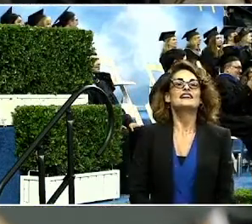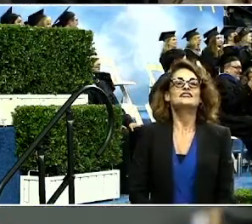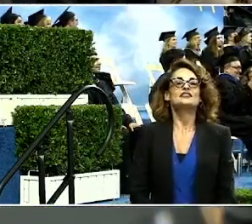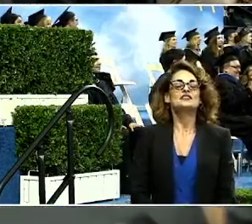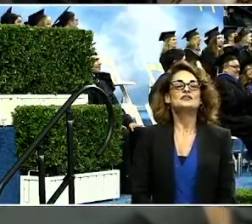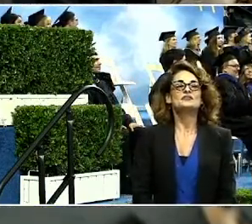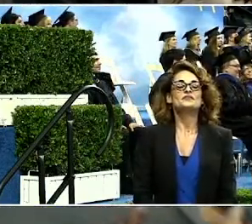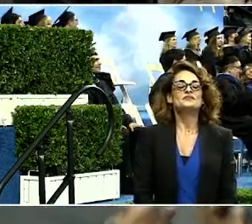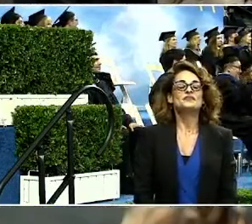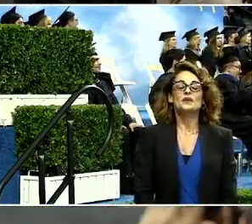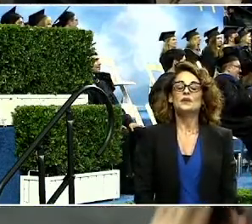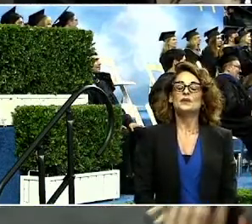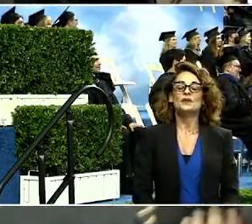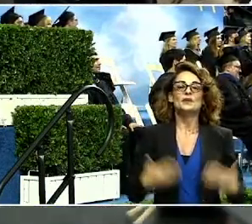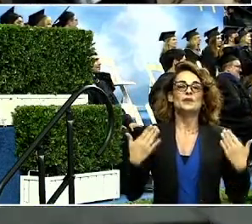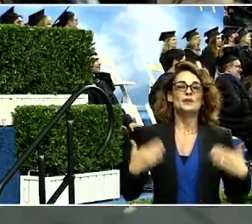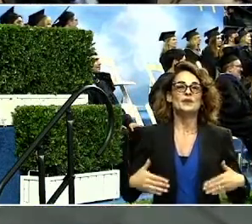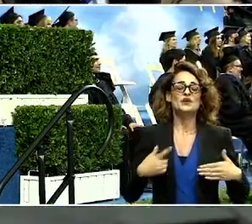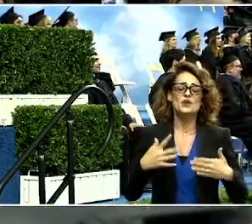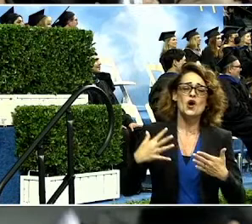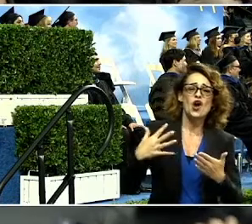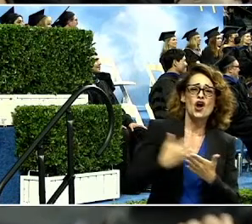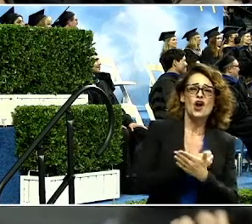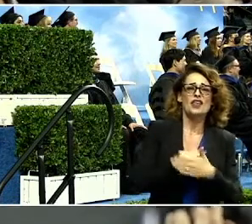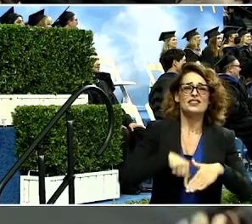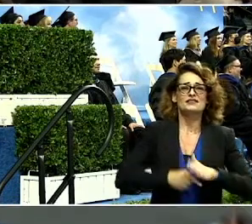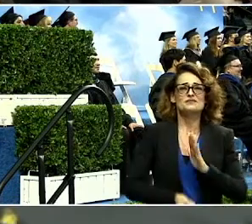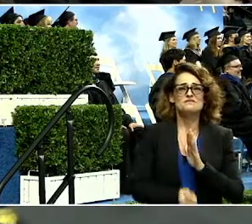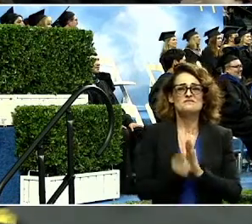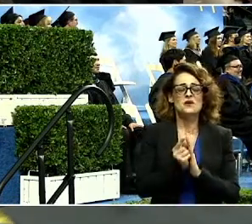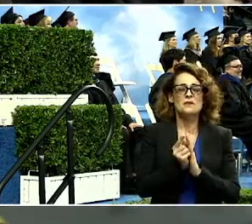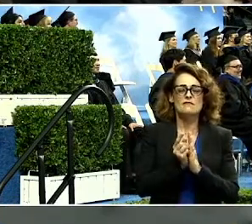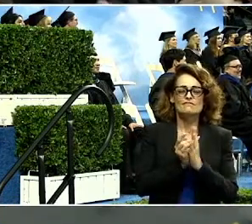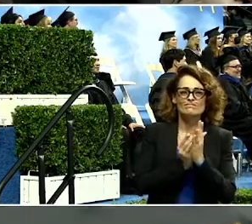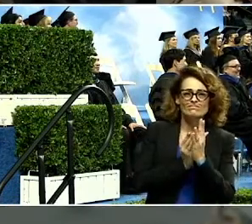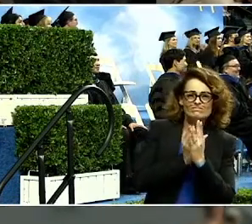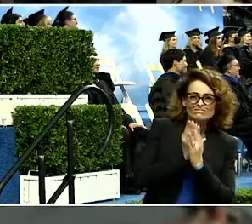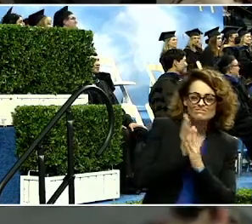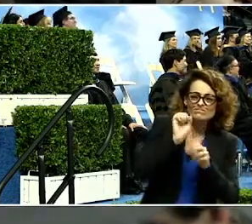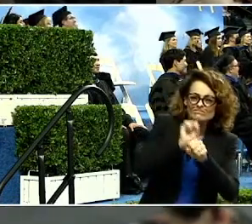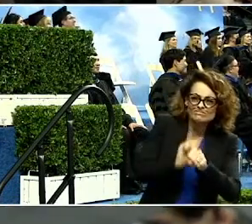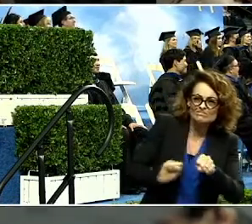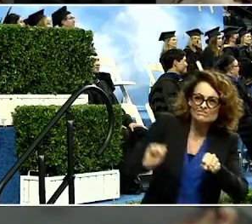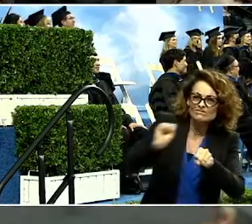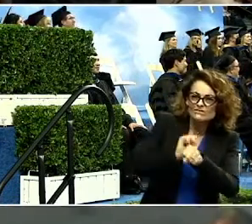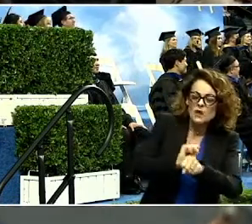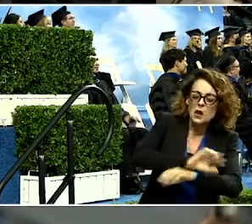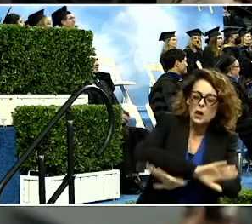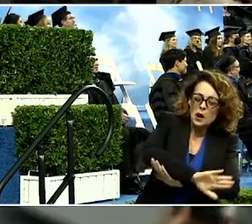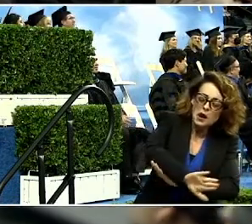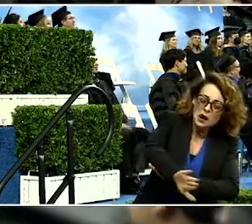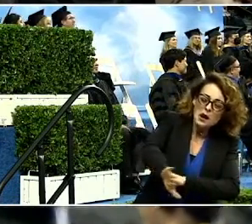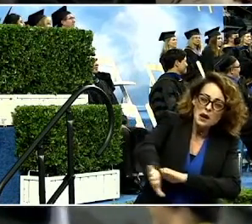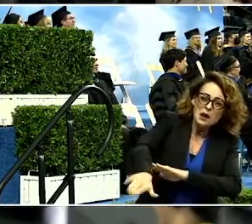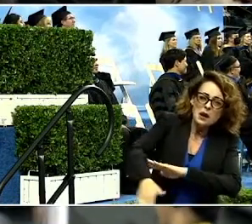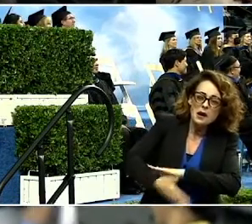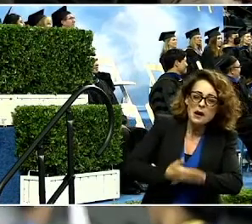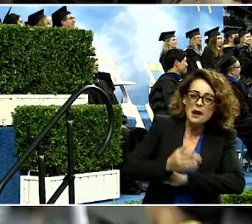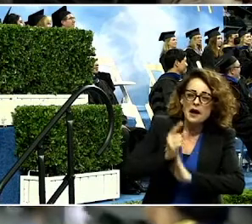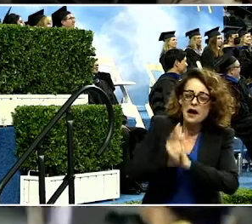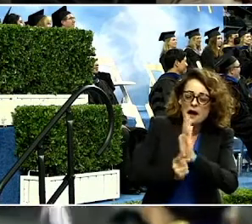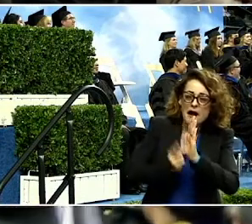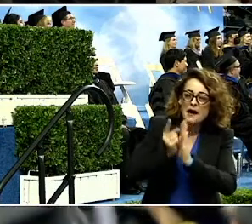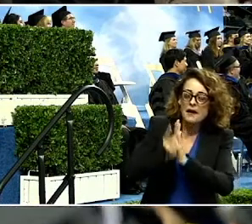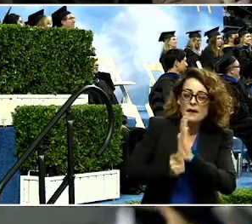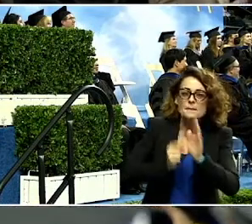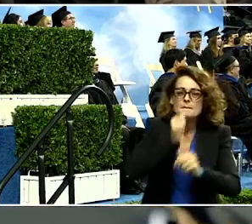You have earned this moment through hard work, long hours, and through the perseverance that